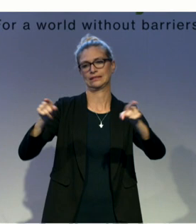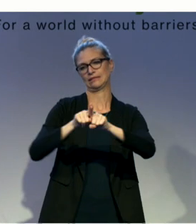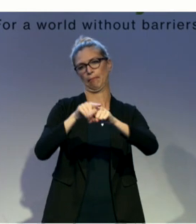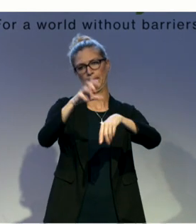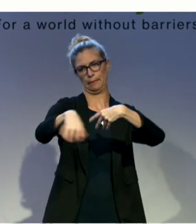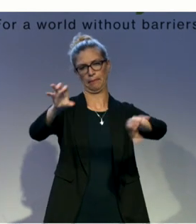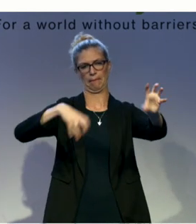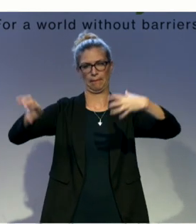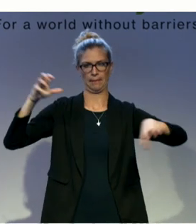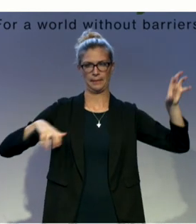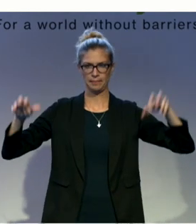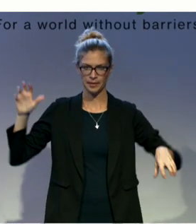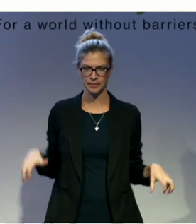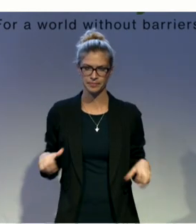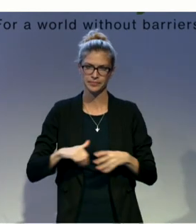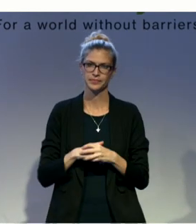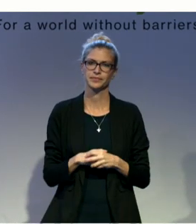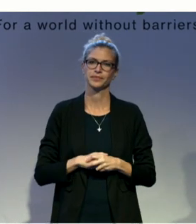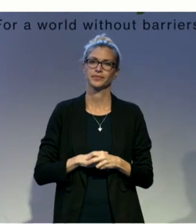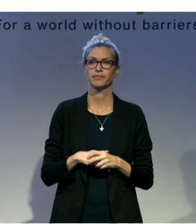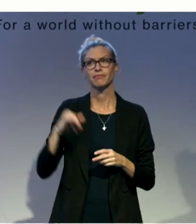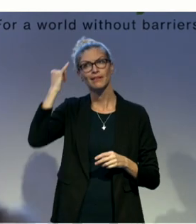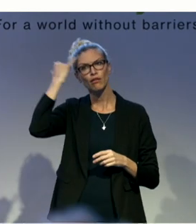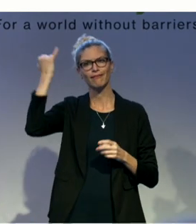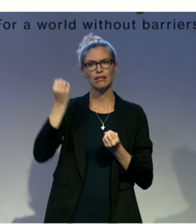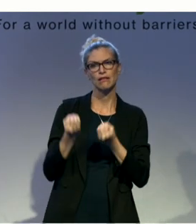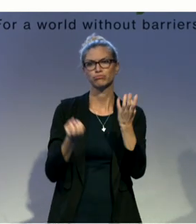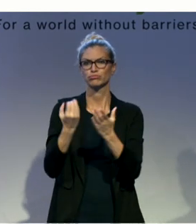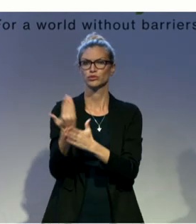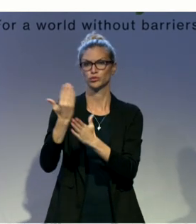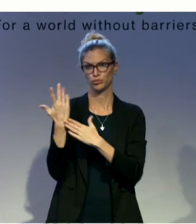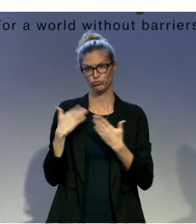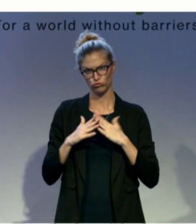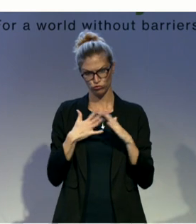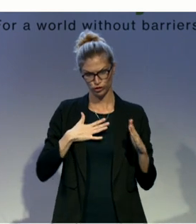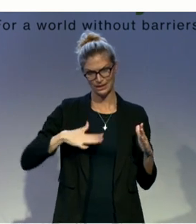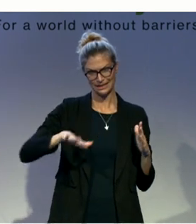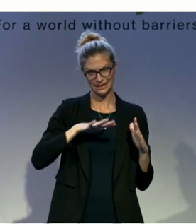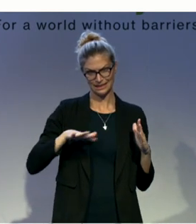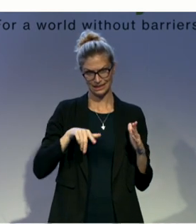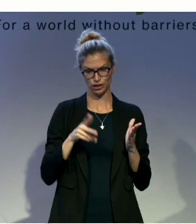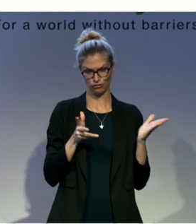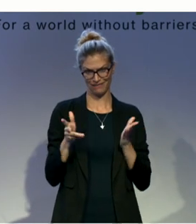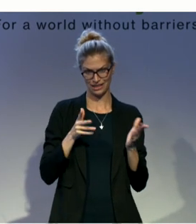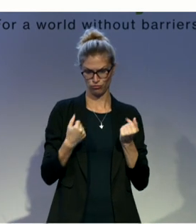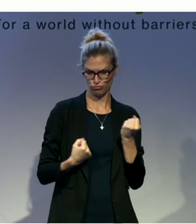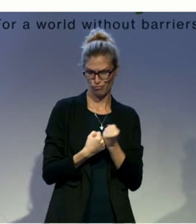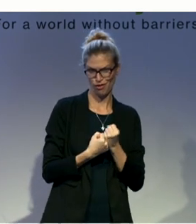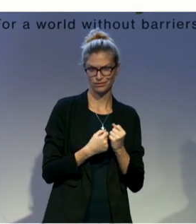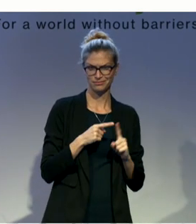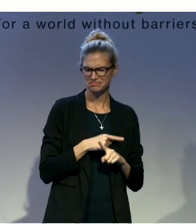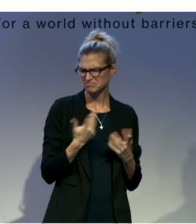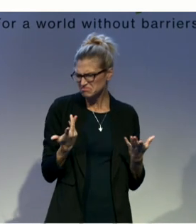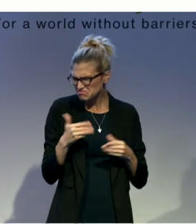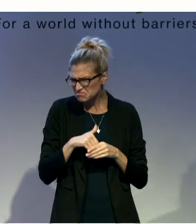What is the innovative aspect of community-based support developed by SUMERO?